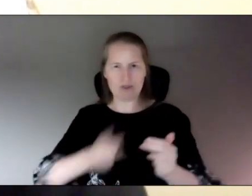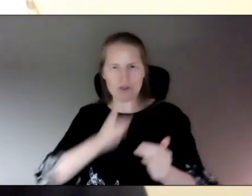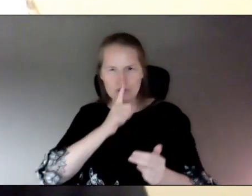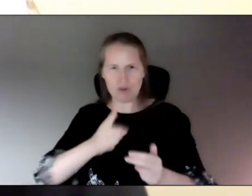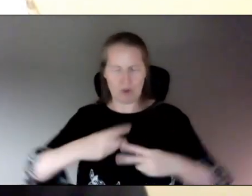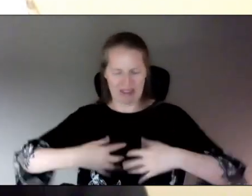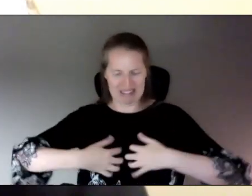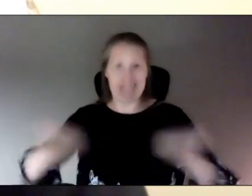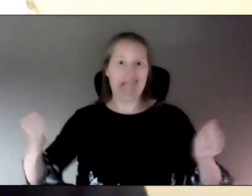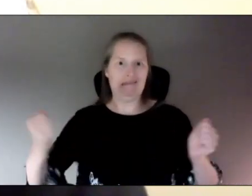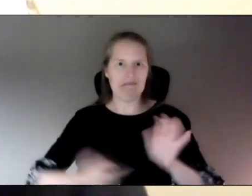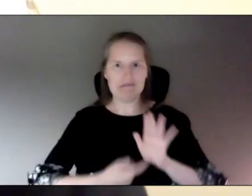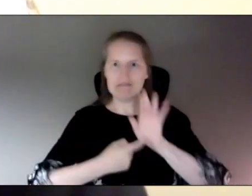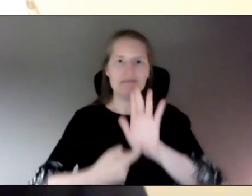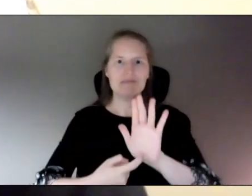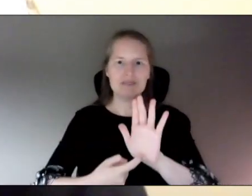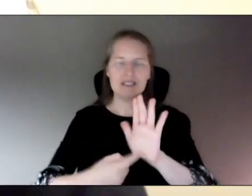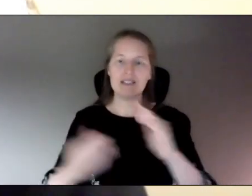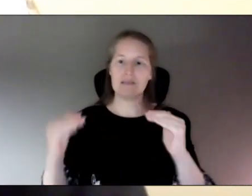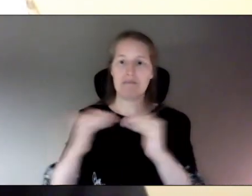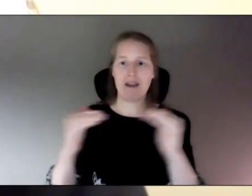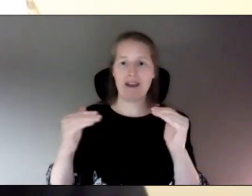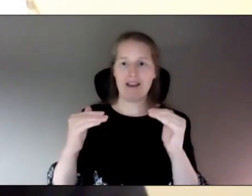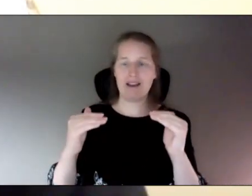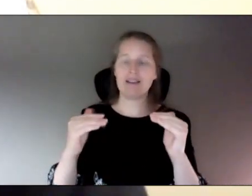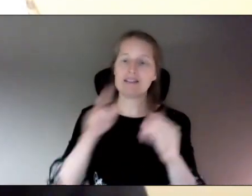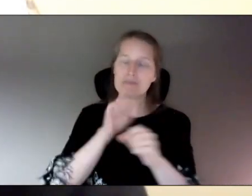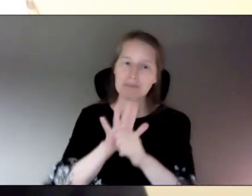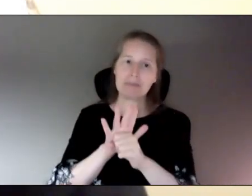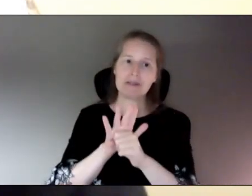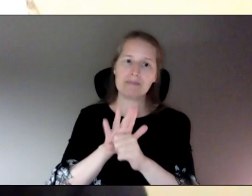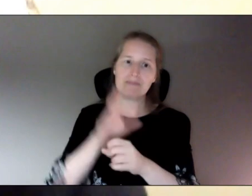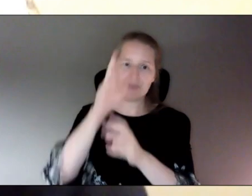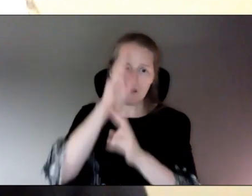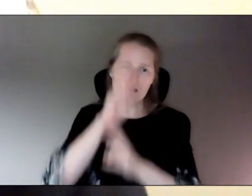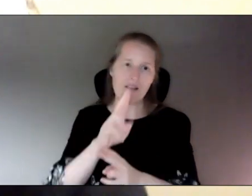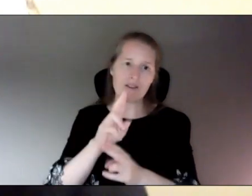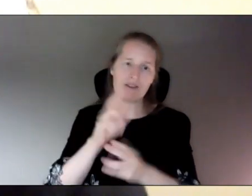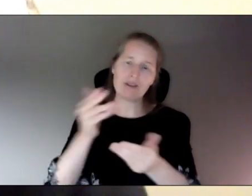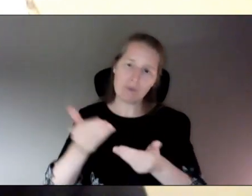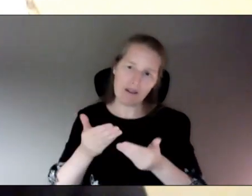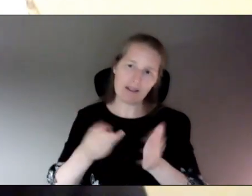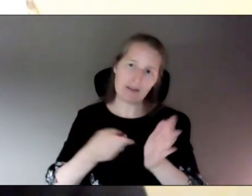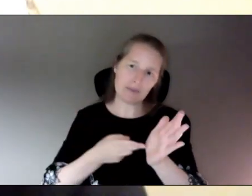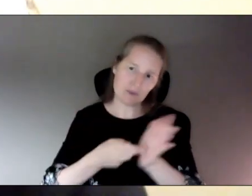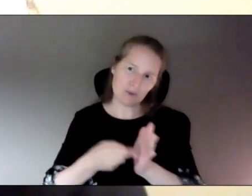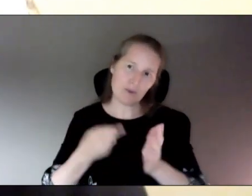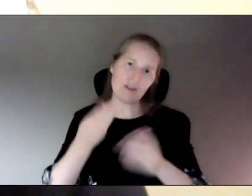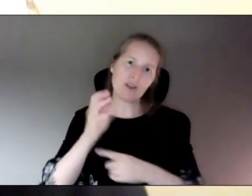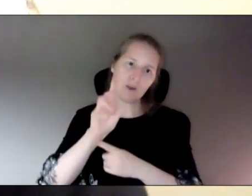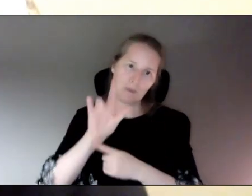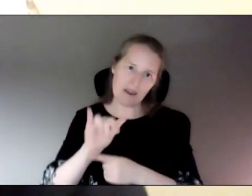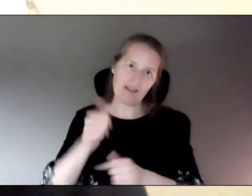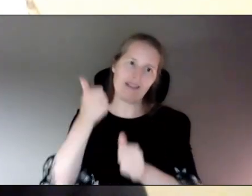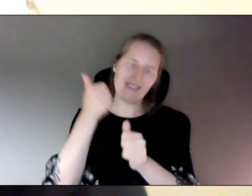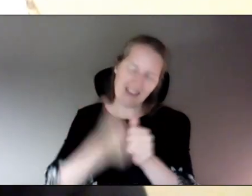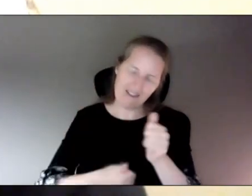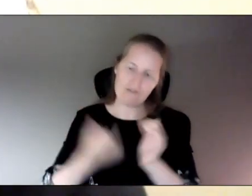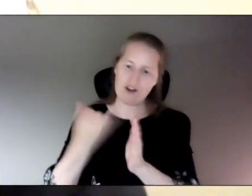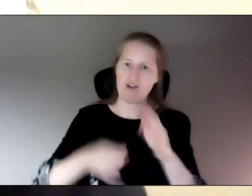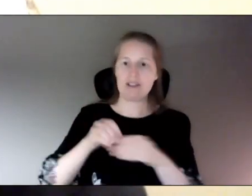matched by an equal commitment to honoring and welcoming the truth and humanity of every artist in the room with